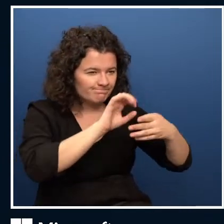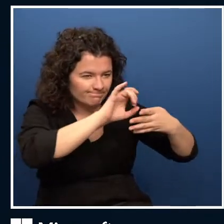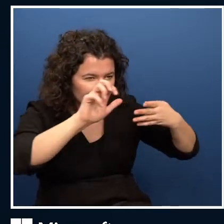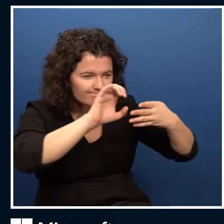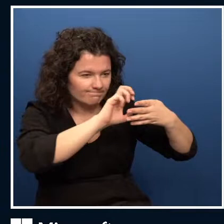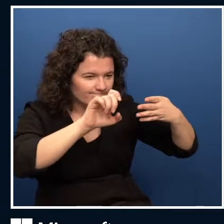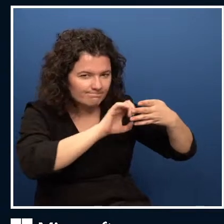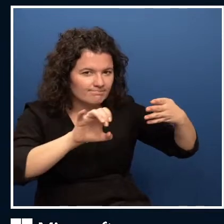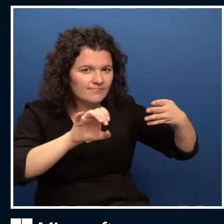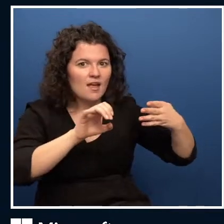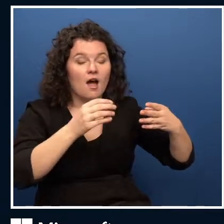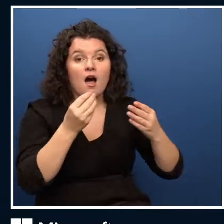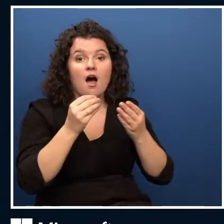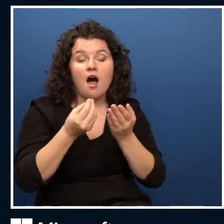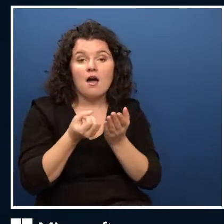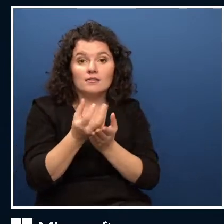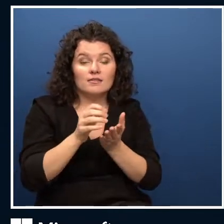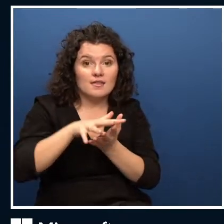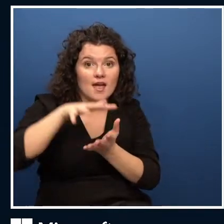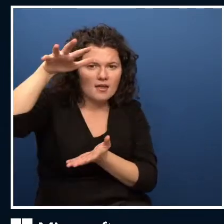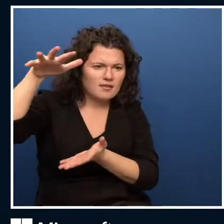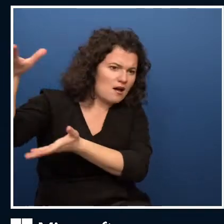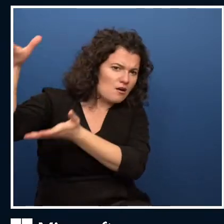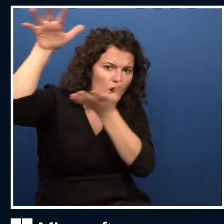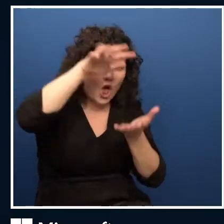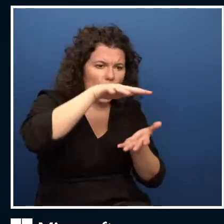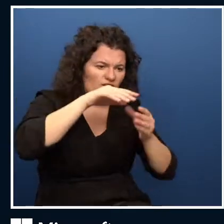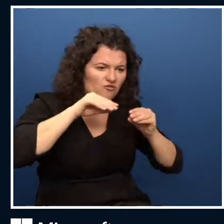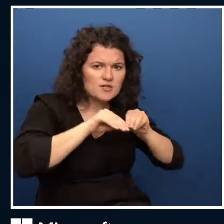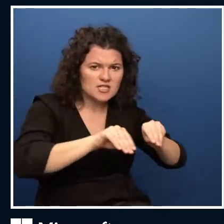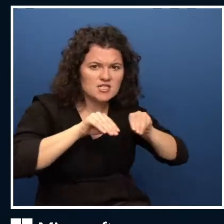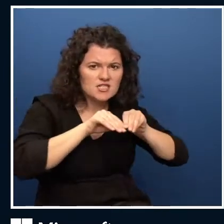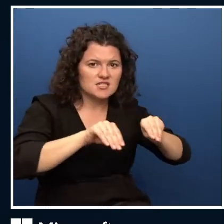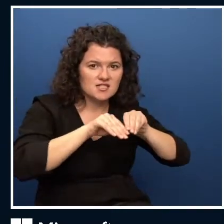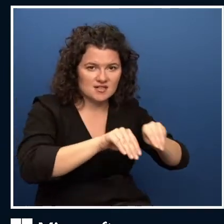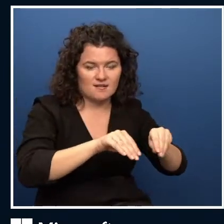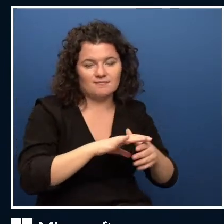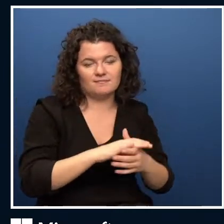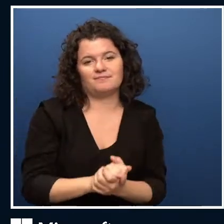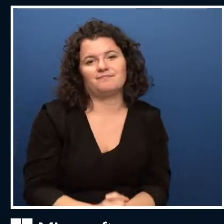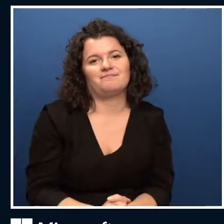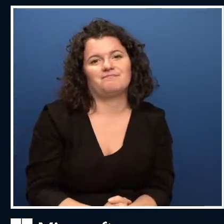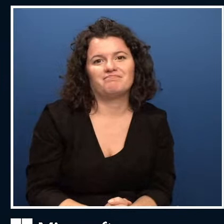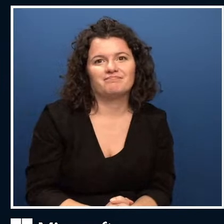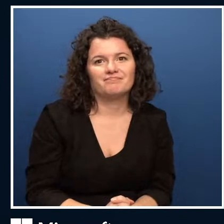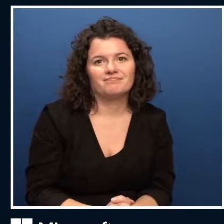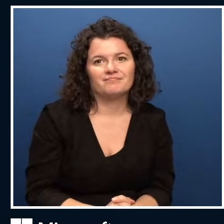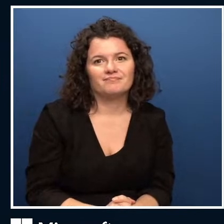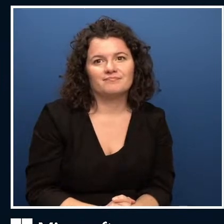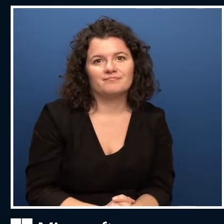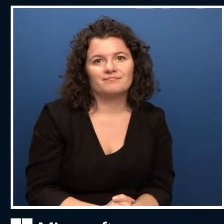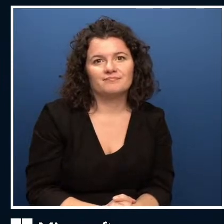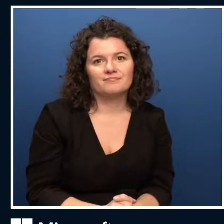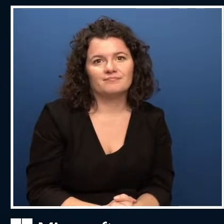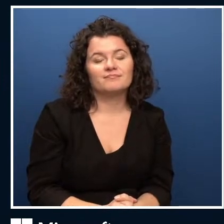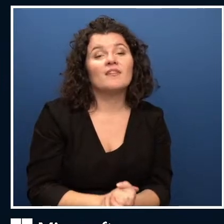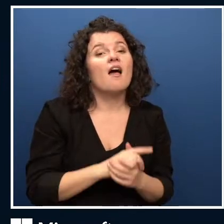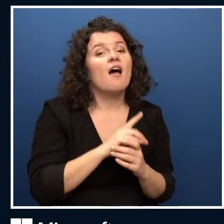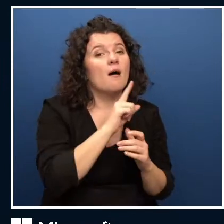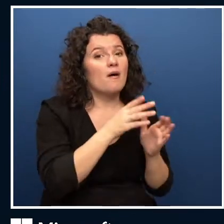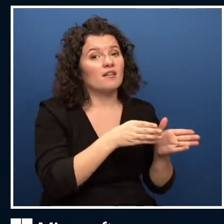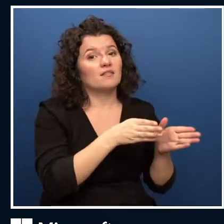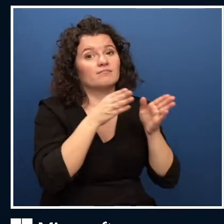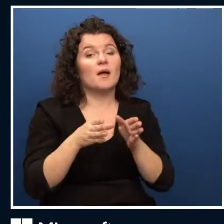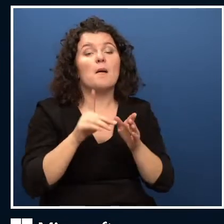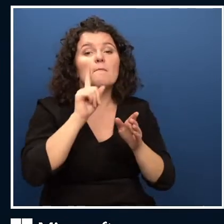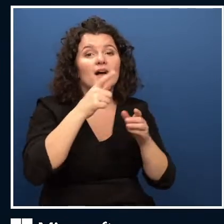are two really interesting alternatives. The first one is to ensemble, to create an ensemble